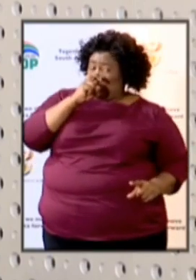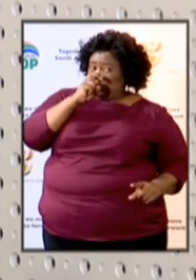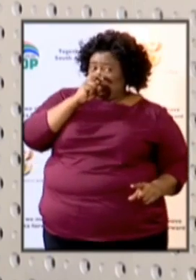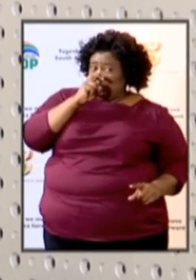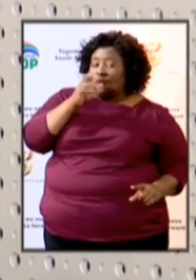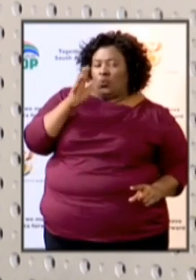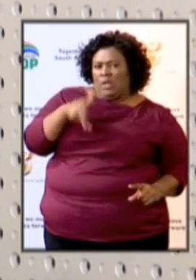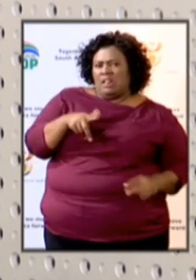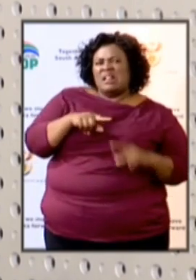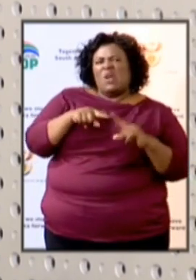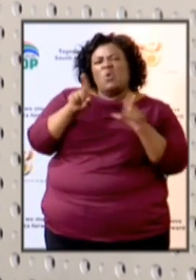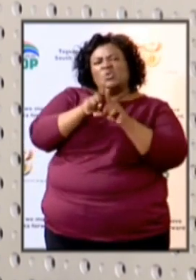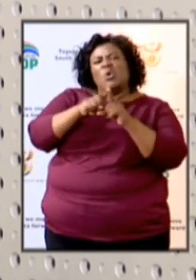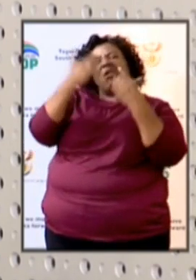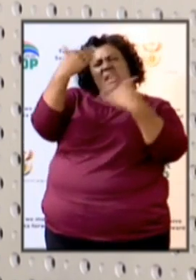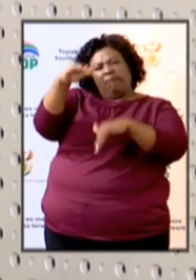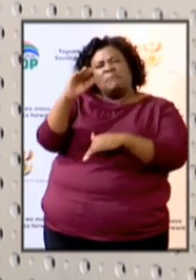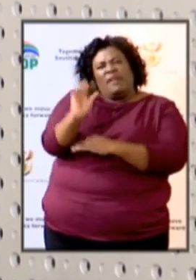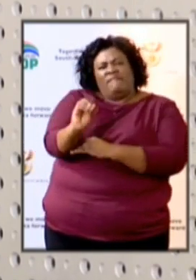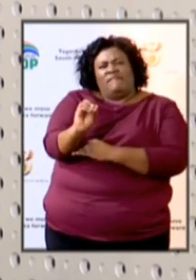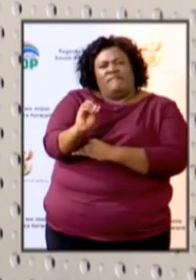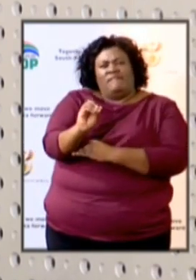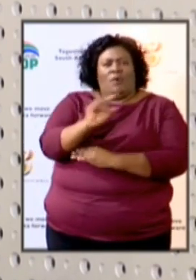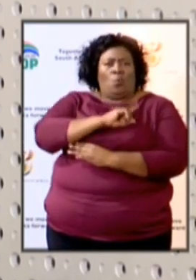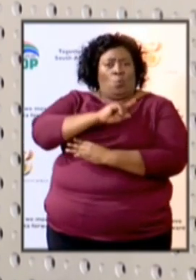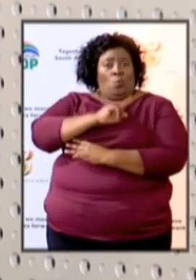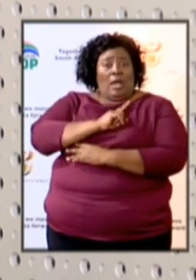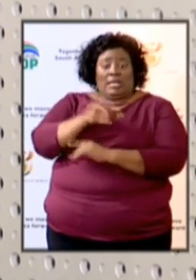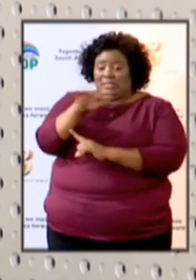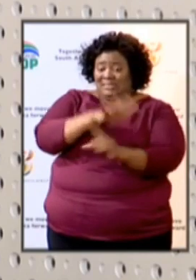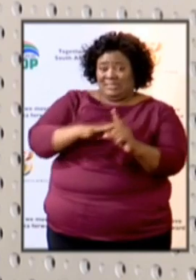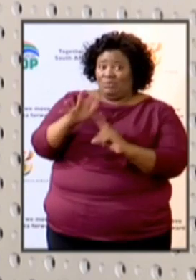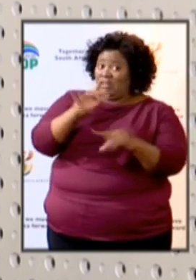kube limited ngoba isimo asikavumi